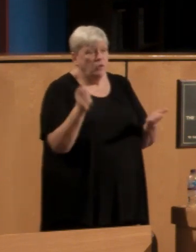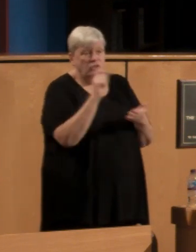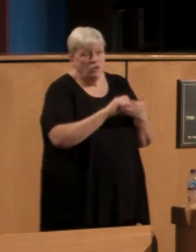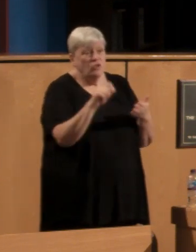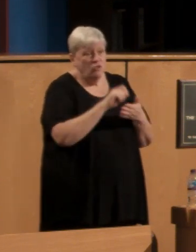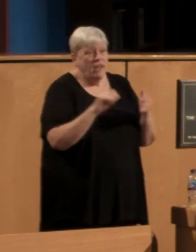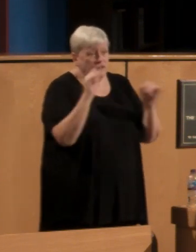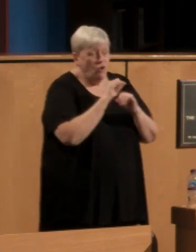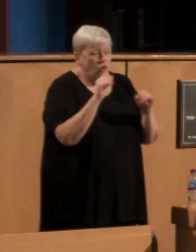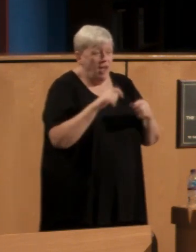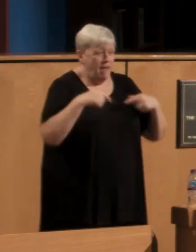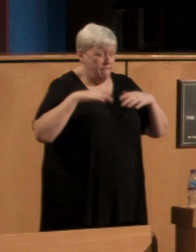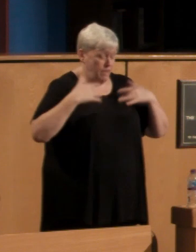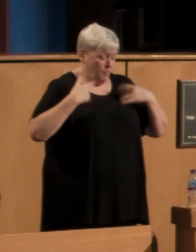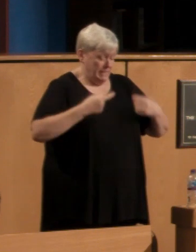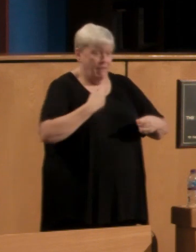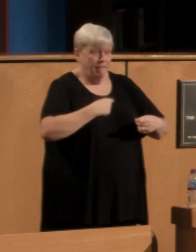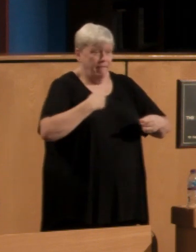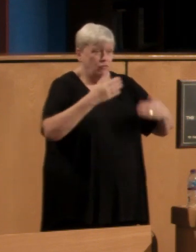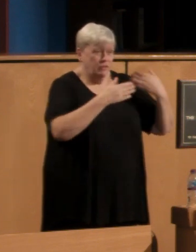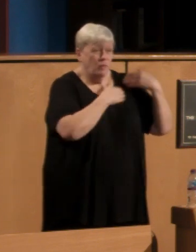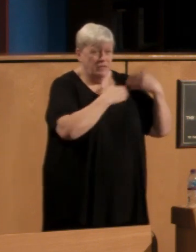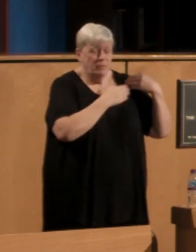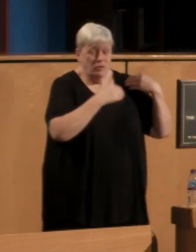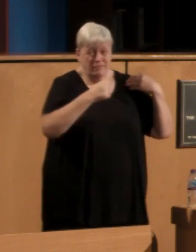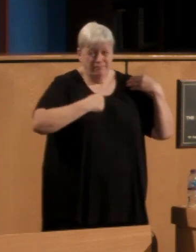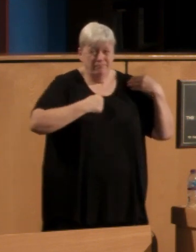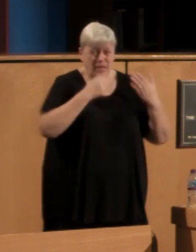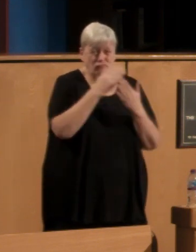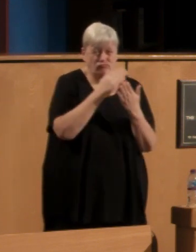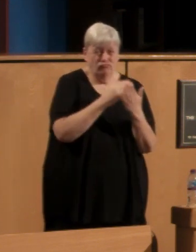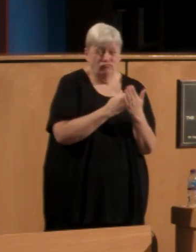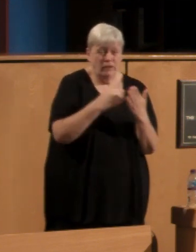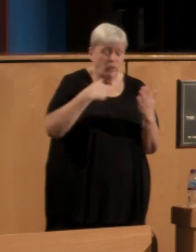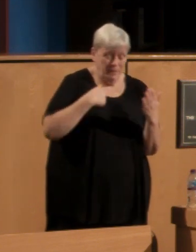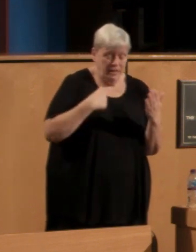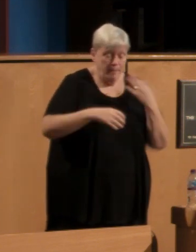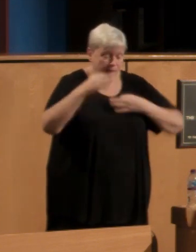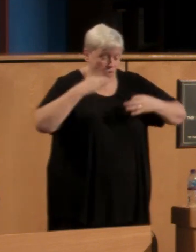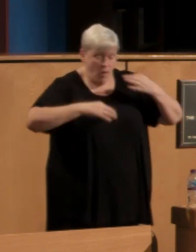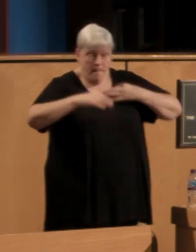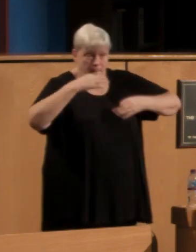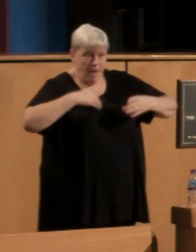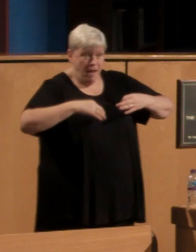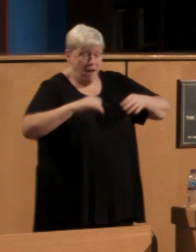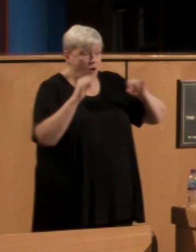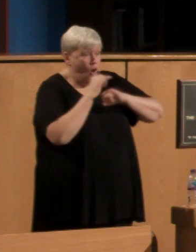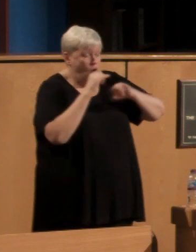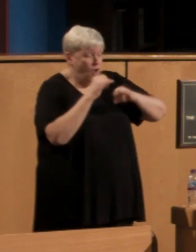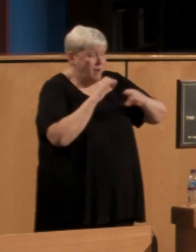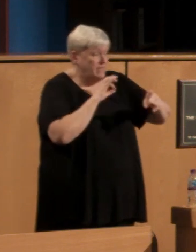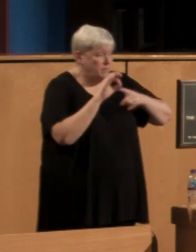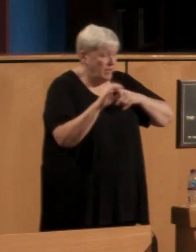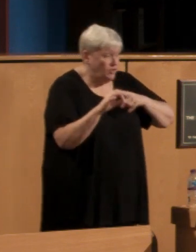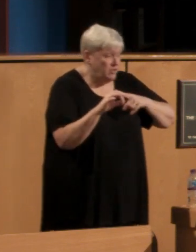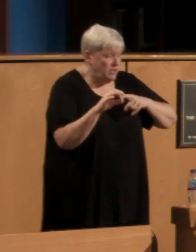me, I feel that responsibility. I feel it as a writer, I feel it as a performer, performing horror things, and especially,